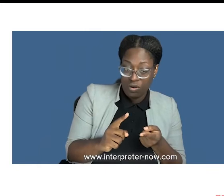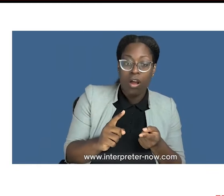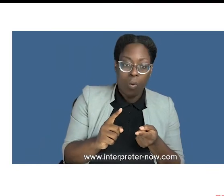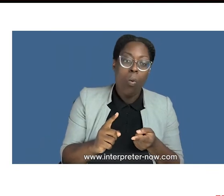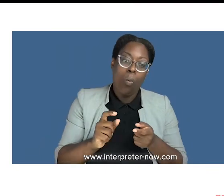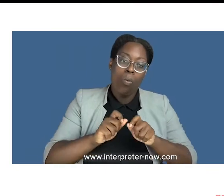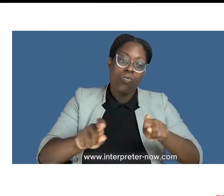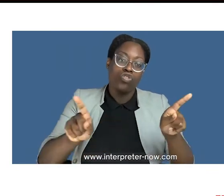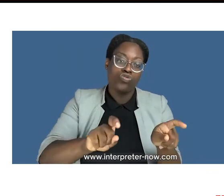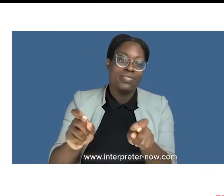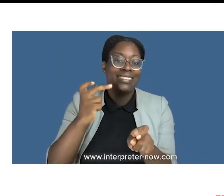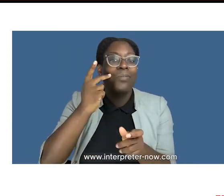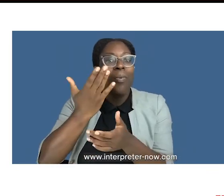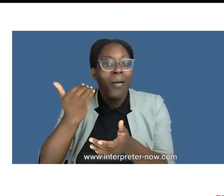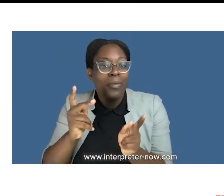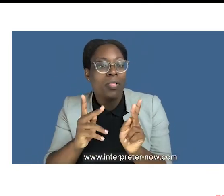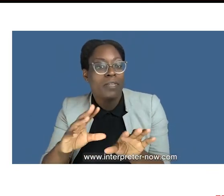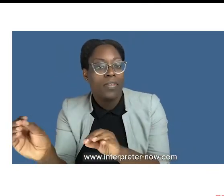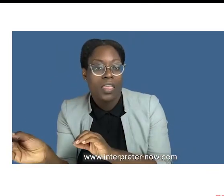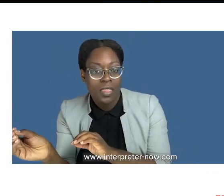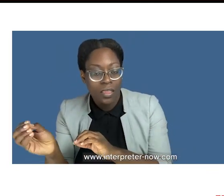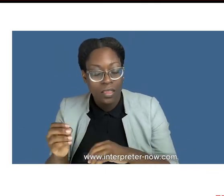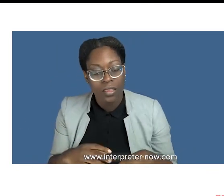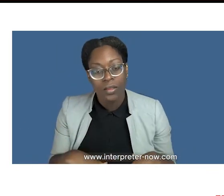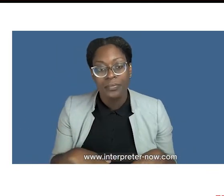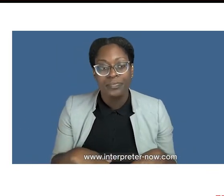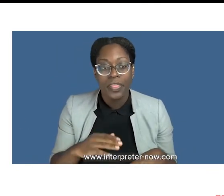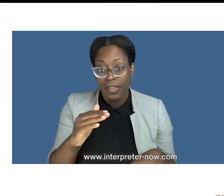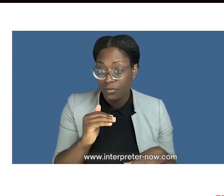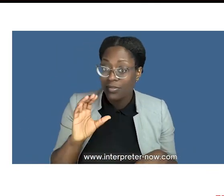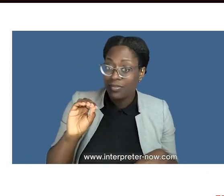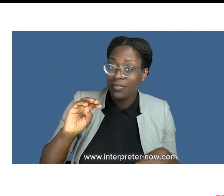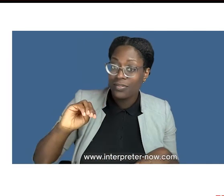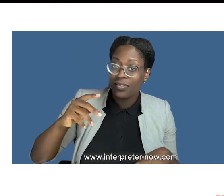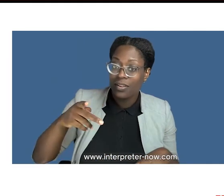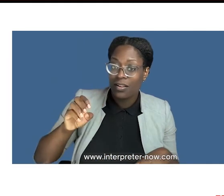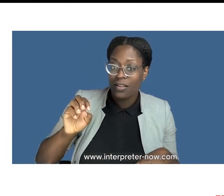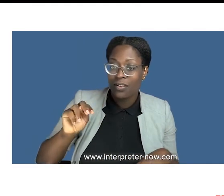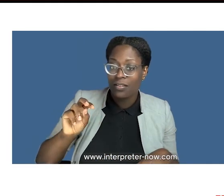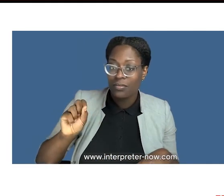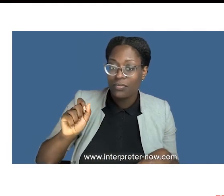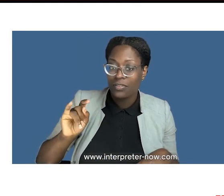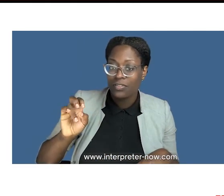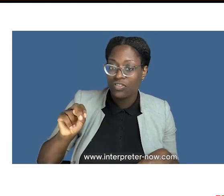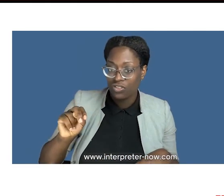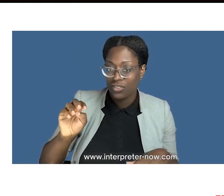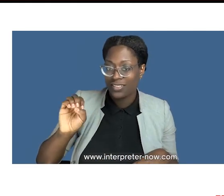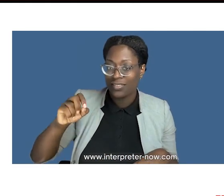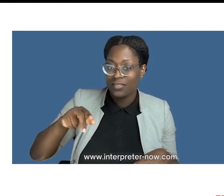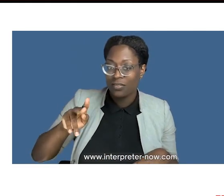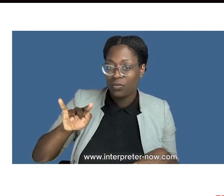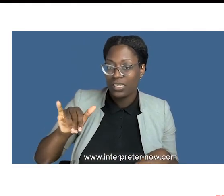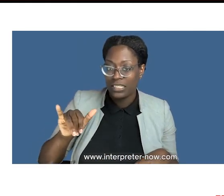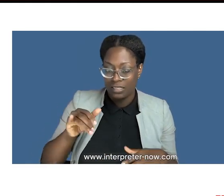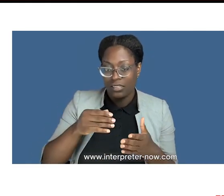encourage you to have an inclusion survey and then pick one or two that you really want to focus on. And then equity, pay equity, compensation